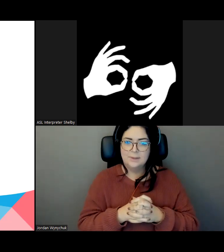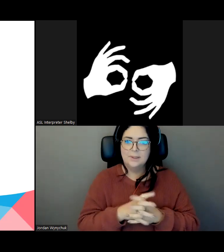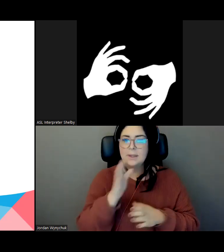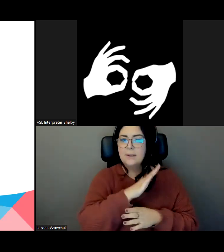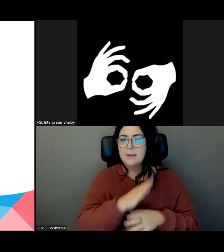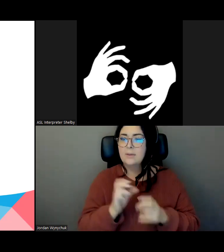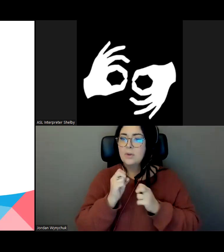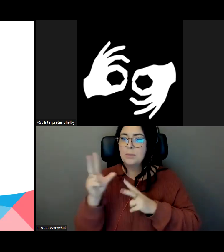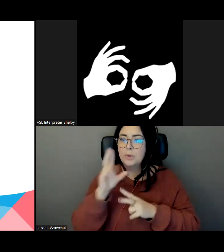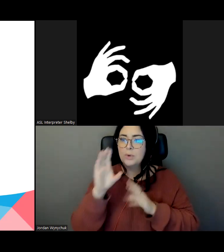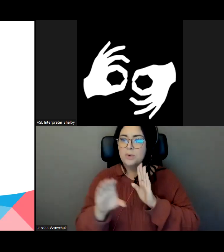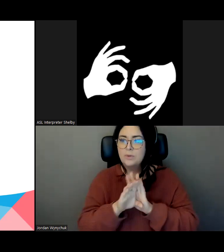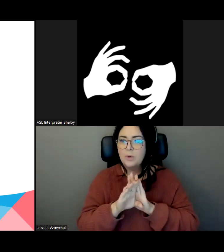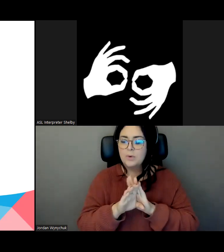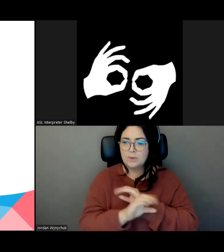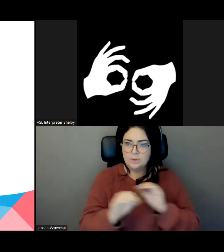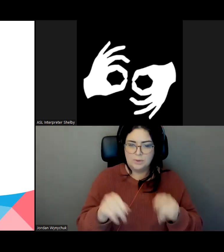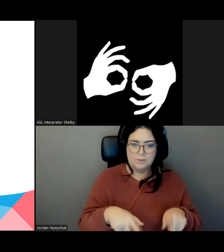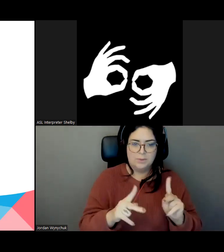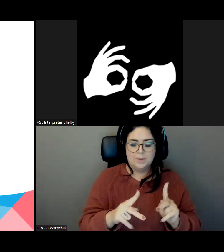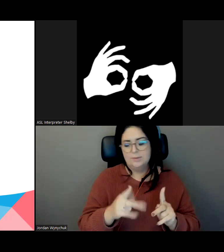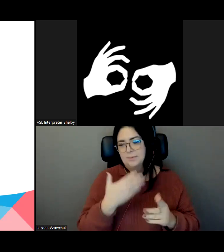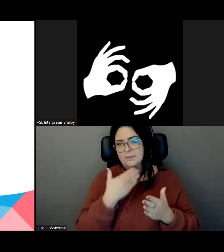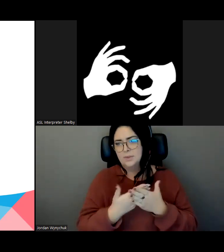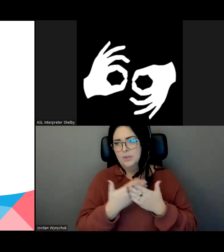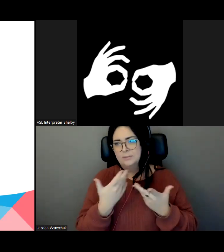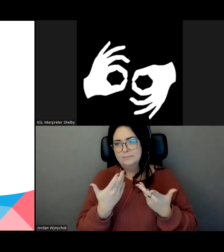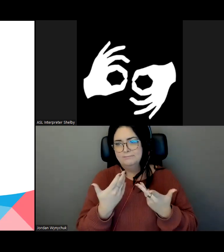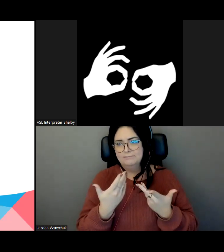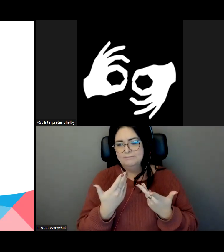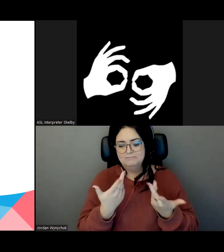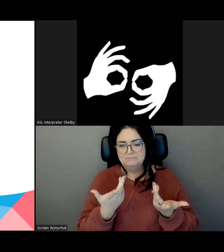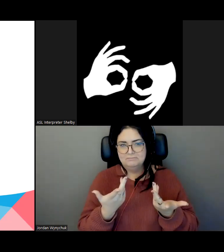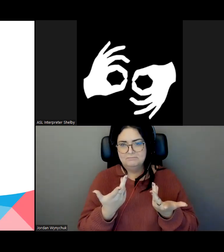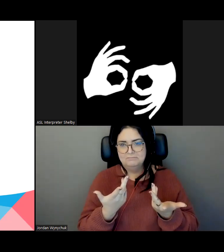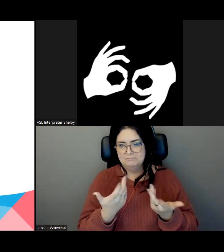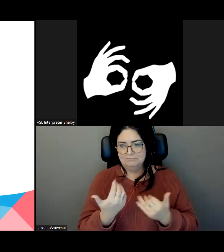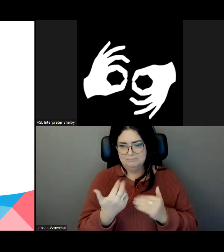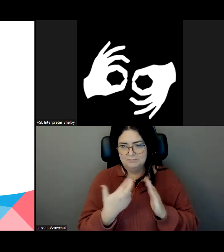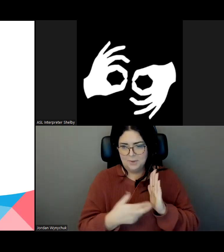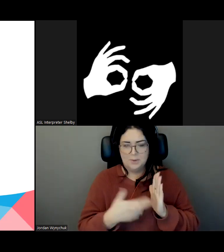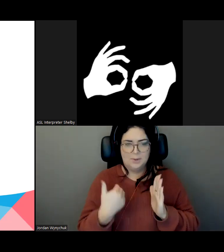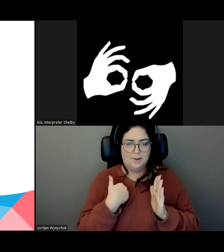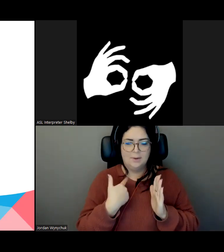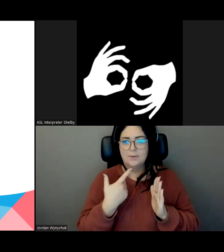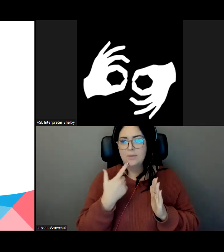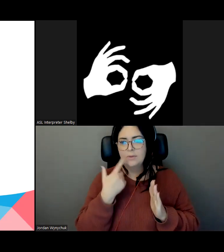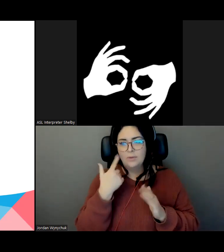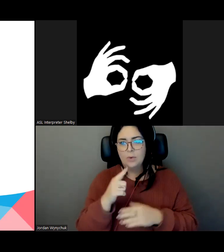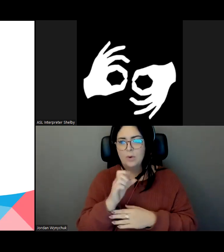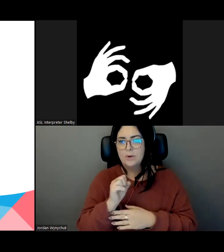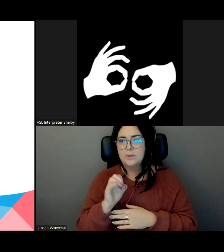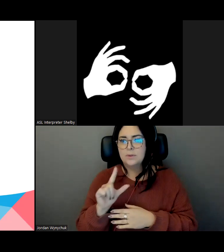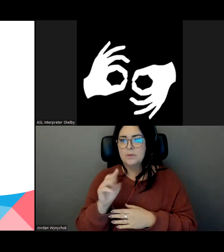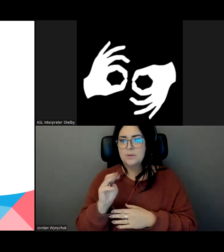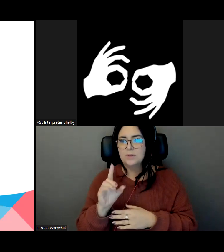without permission. I think that's a good rule of thumb in general. Definitely in the social media world. Always ask